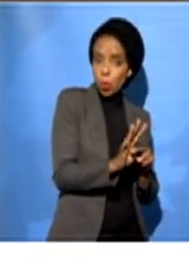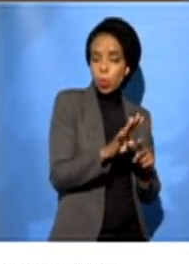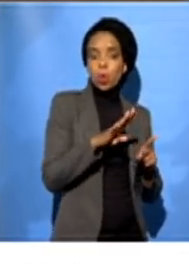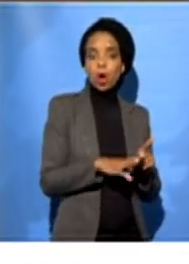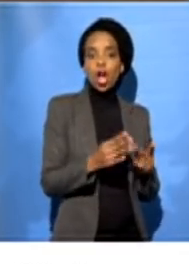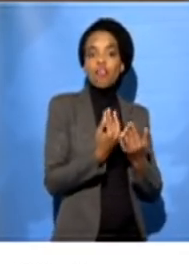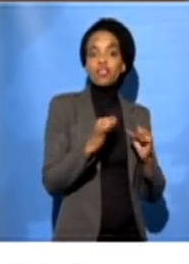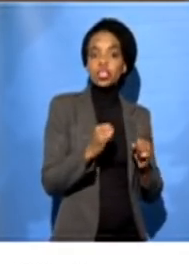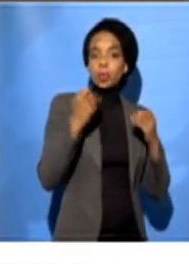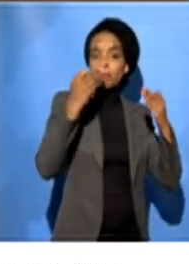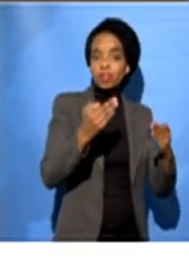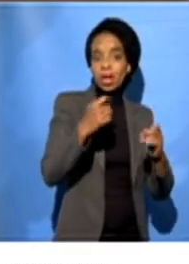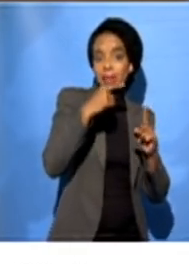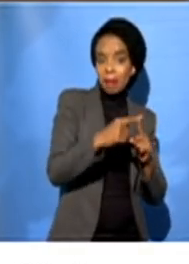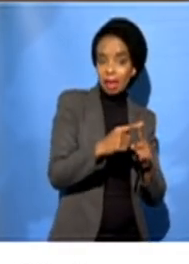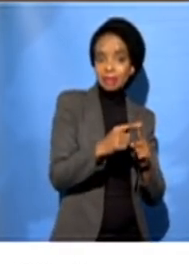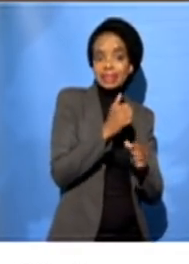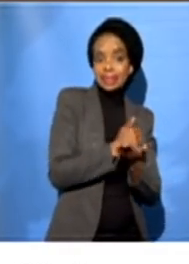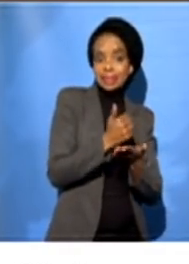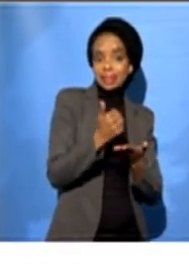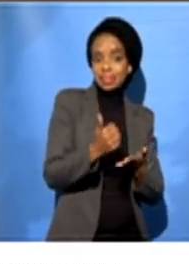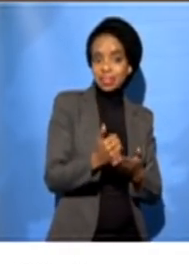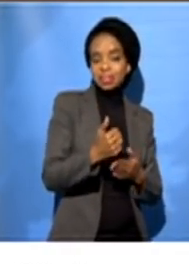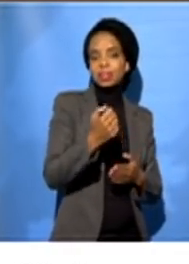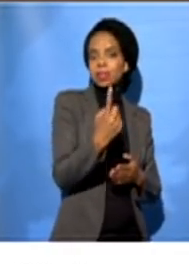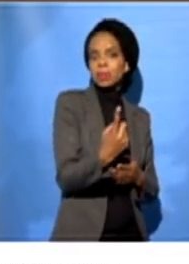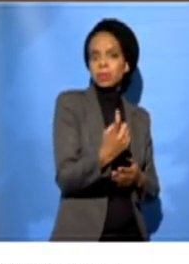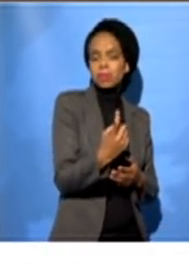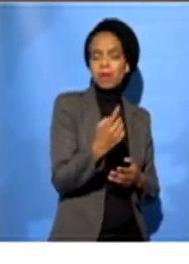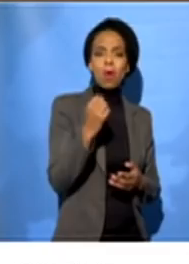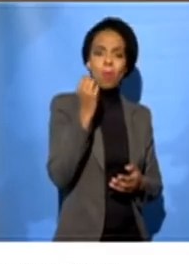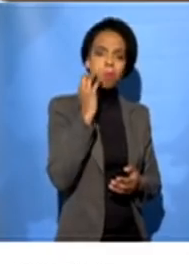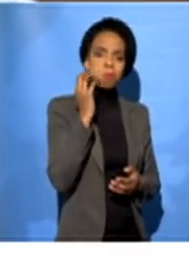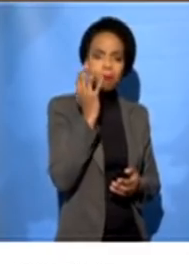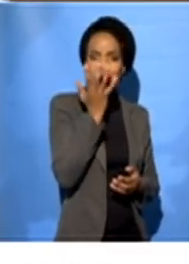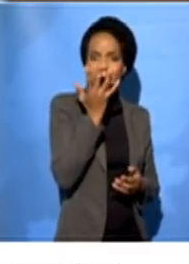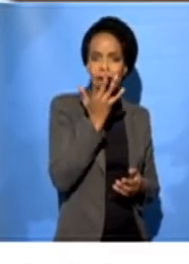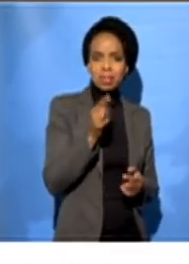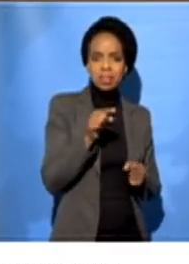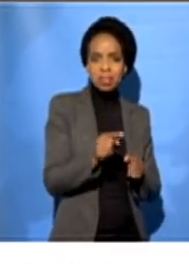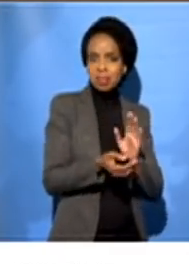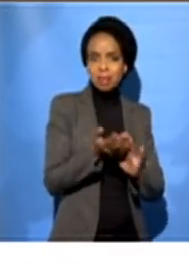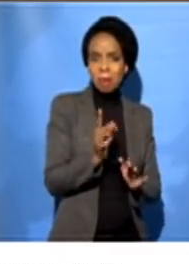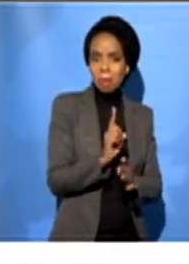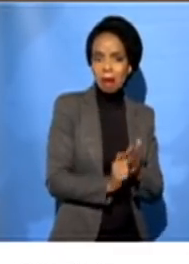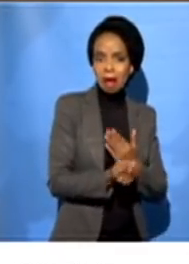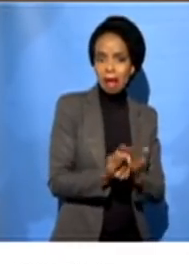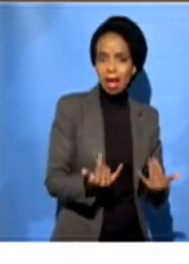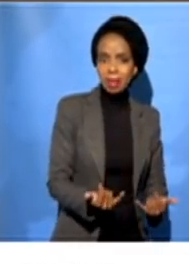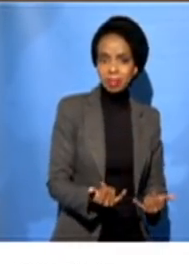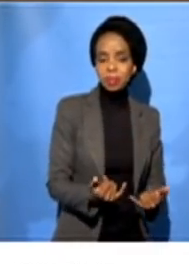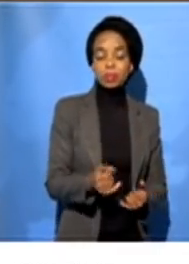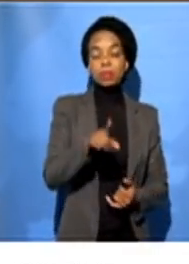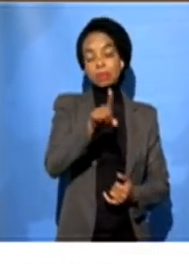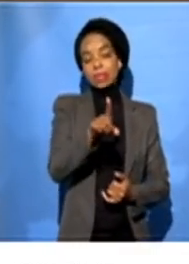1 seat? Where is the white, colored and Indian vote going in the Northwest? Well, that is an open question and